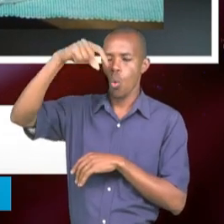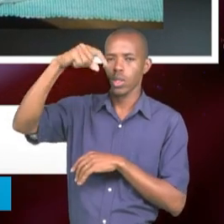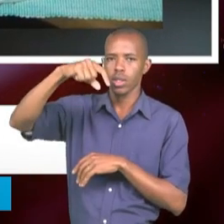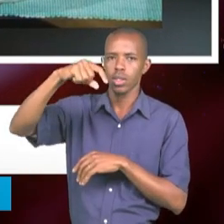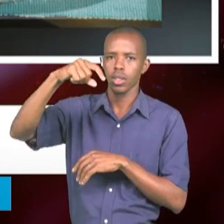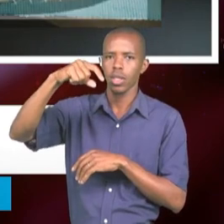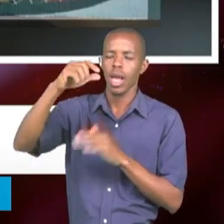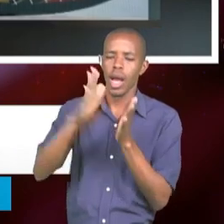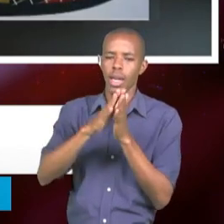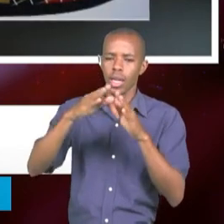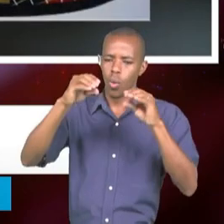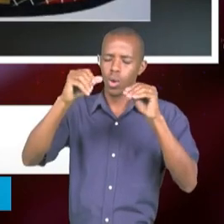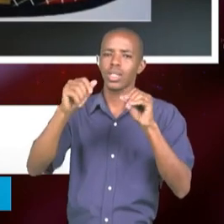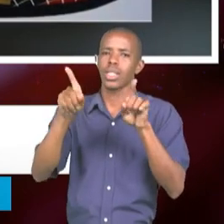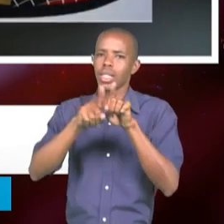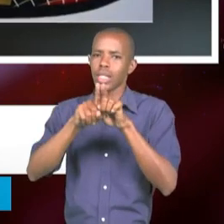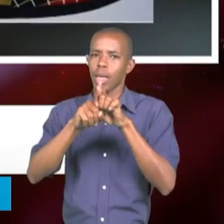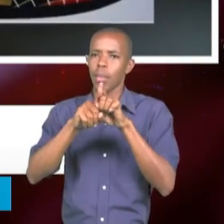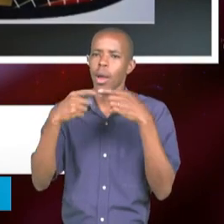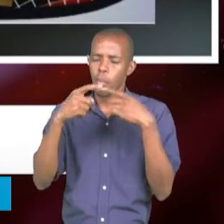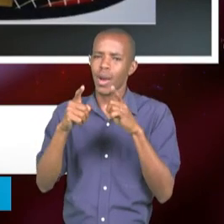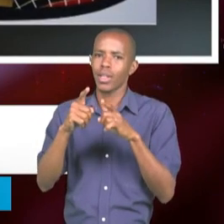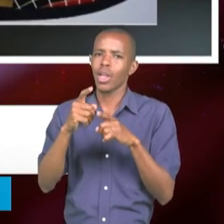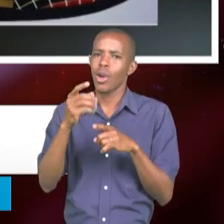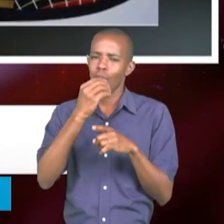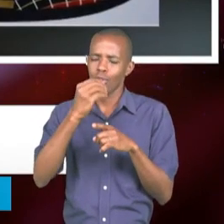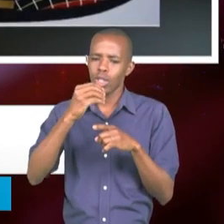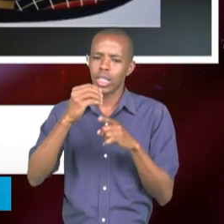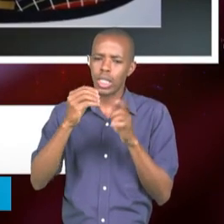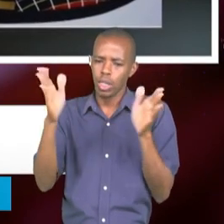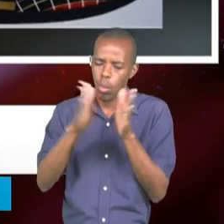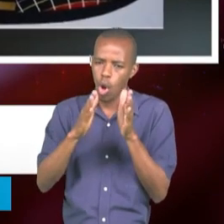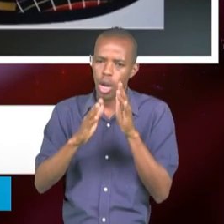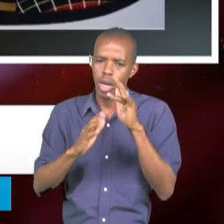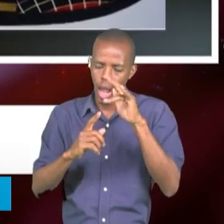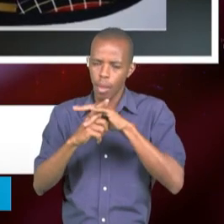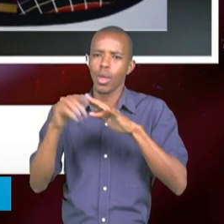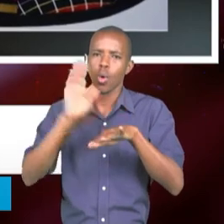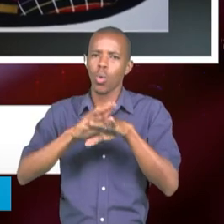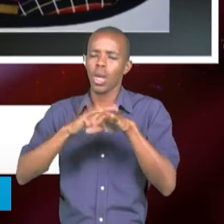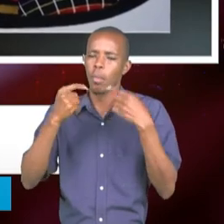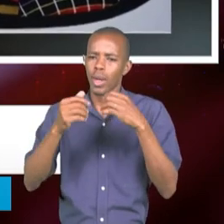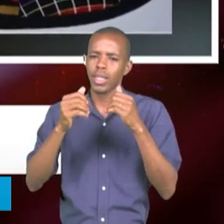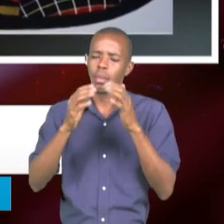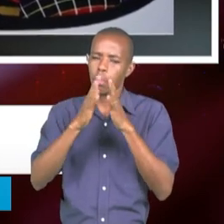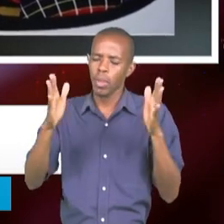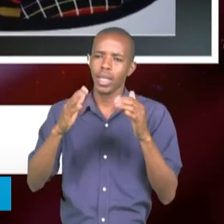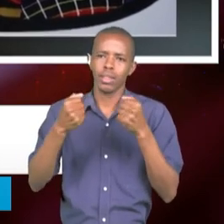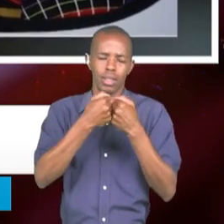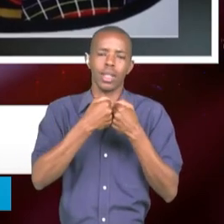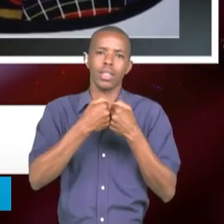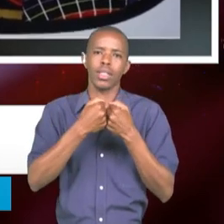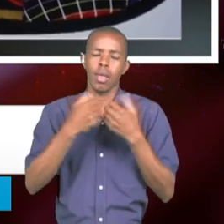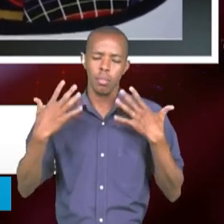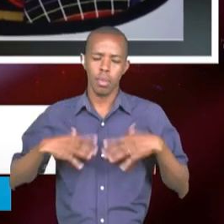quality go the same direction. Trust me. Mm. But the food is small, itatokea poa. But if you're mingi, there's a challenge. How do you manage this? Because now, so many people,